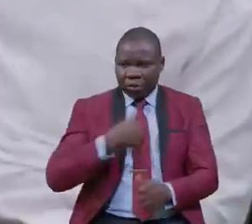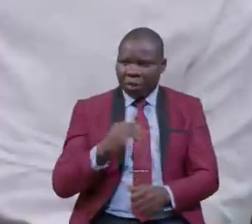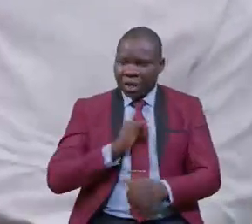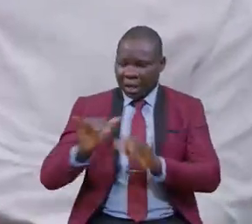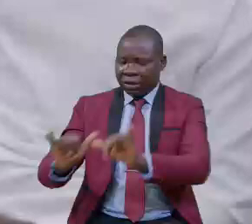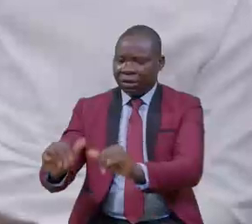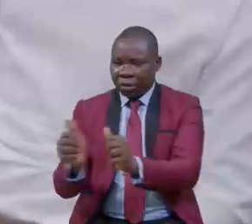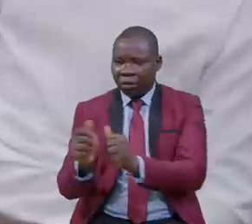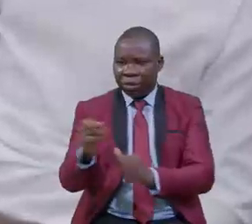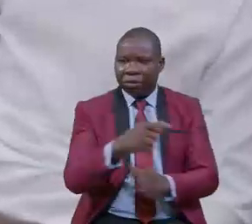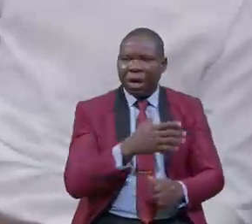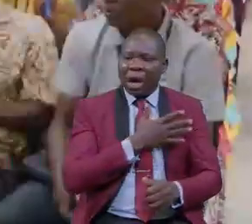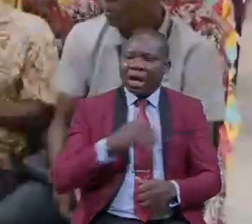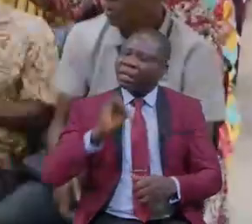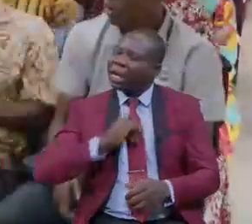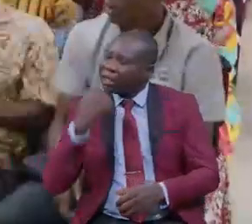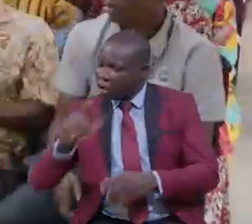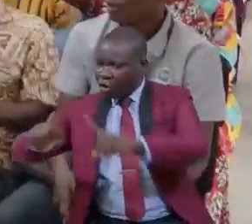Say, I go.